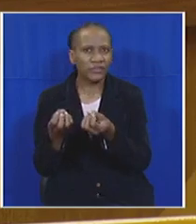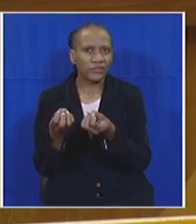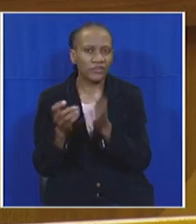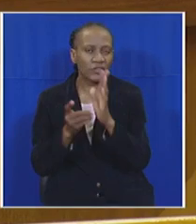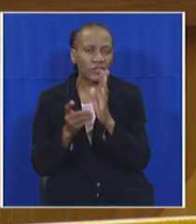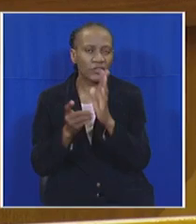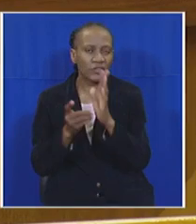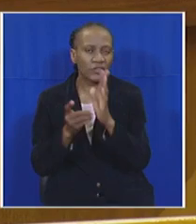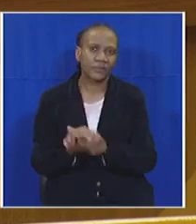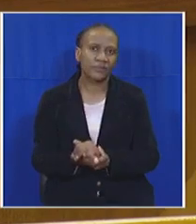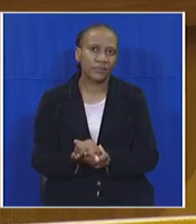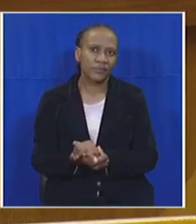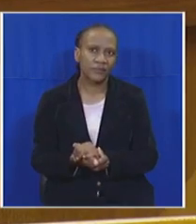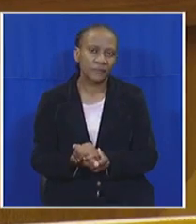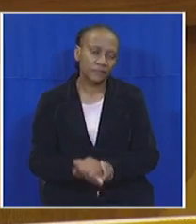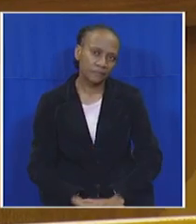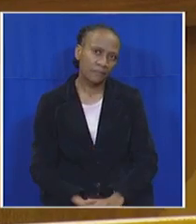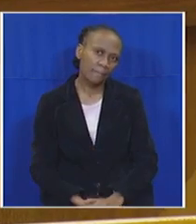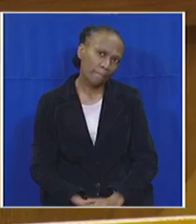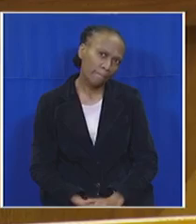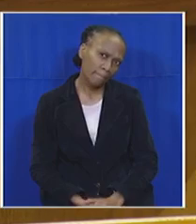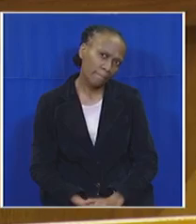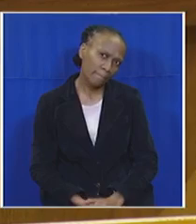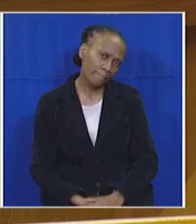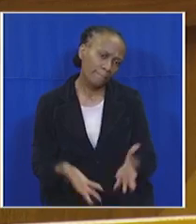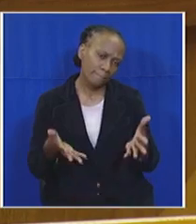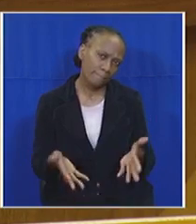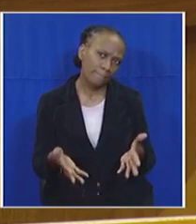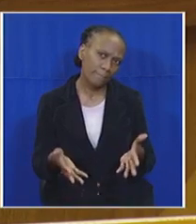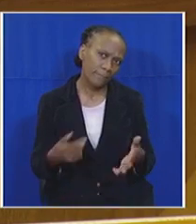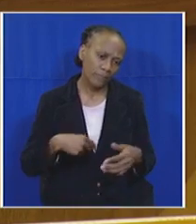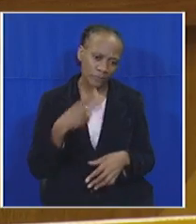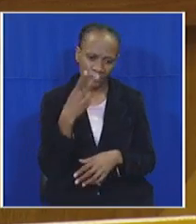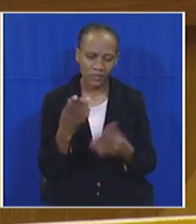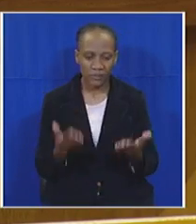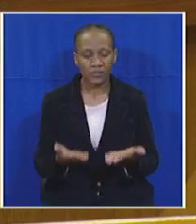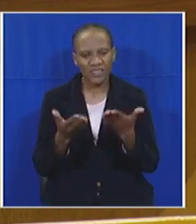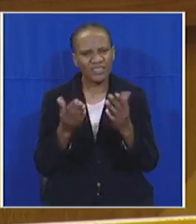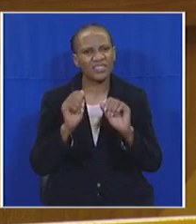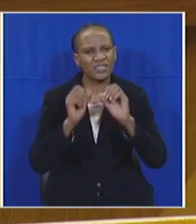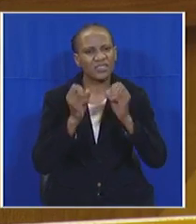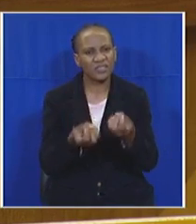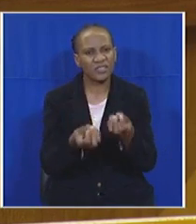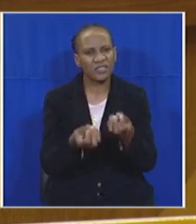service development and delivery functions effectively. As a result, we are seeing service delivery protests all over the country,